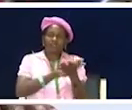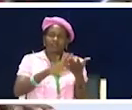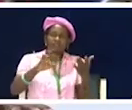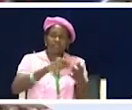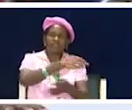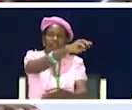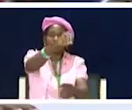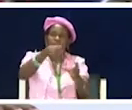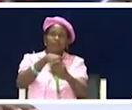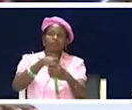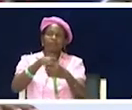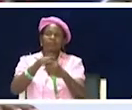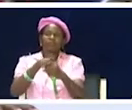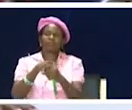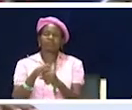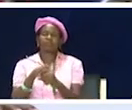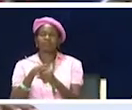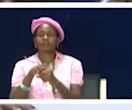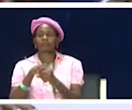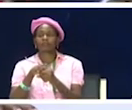involvement.